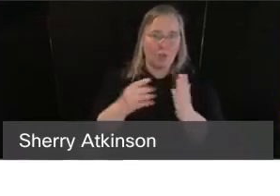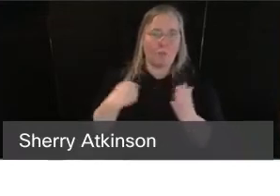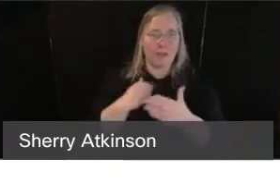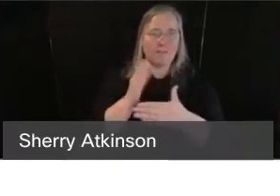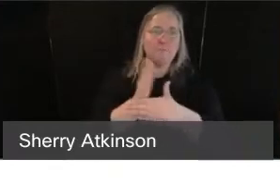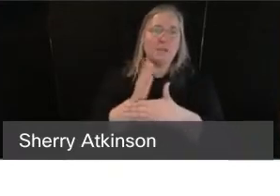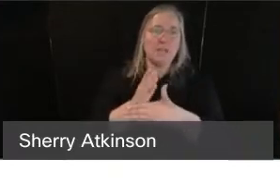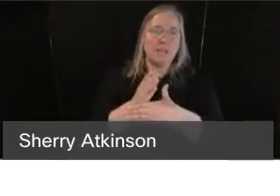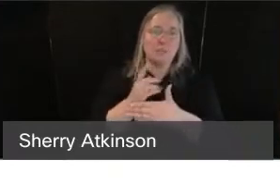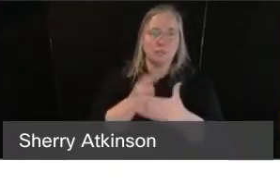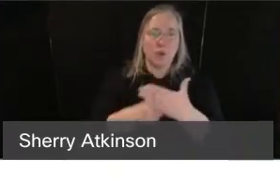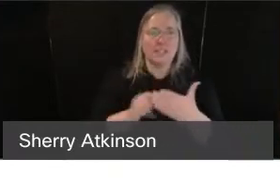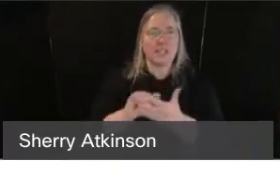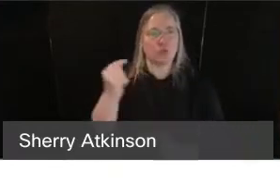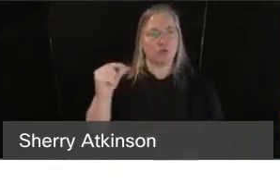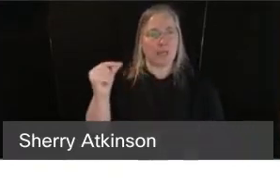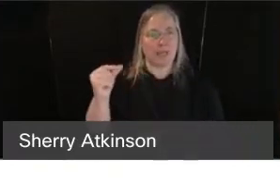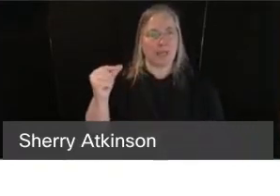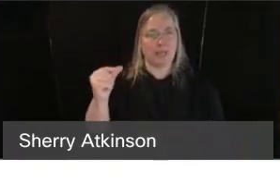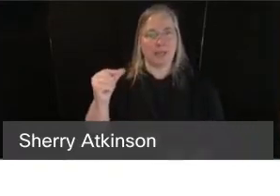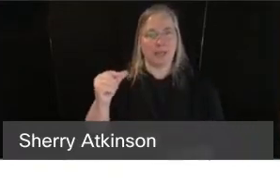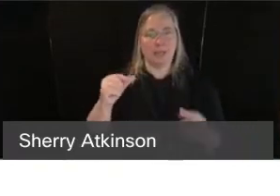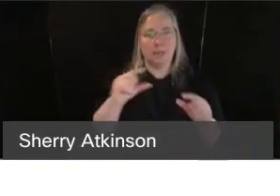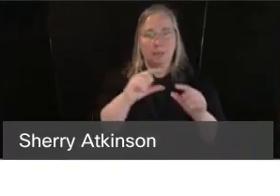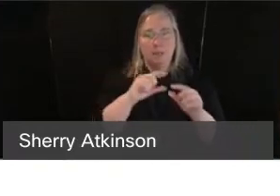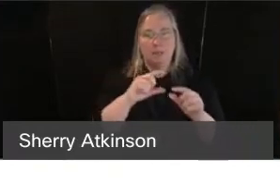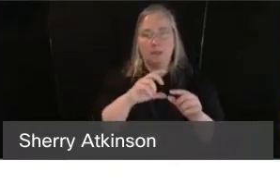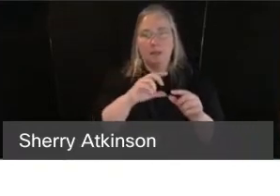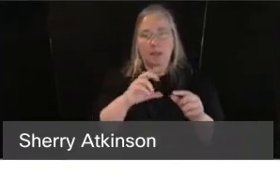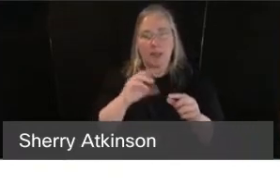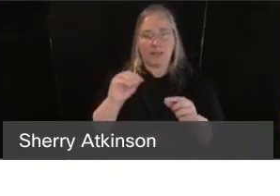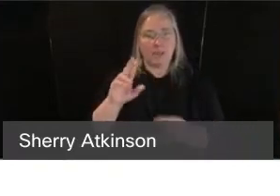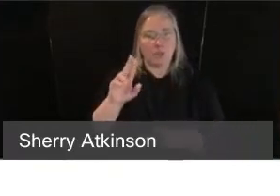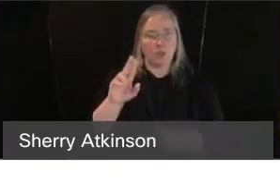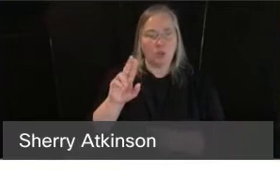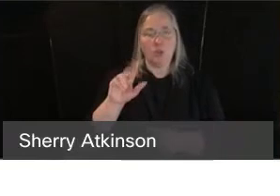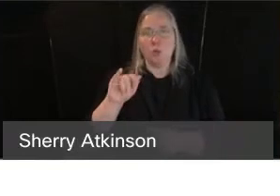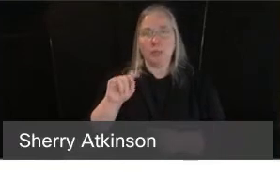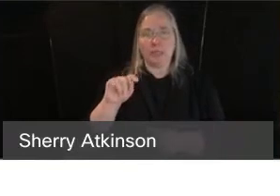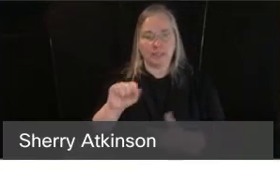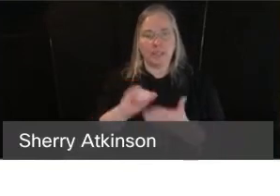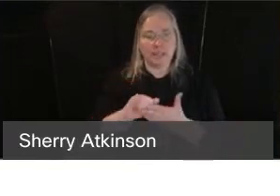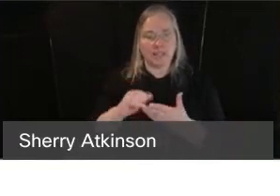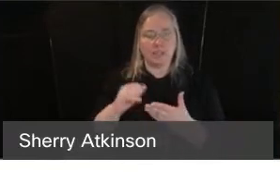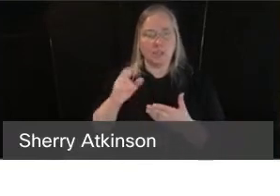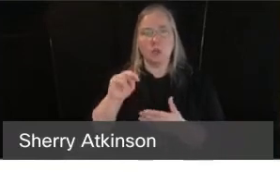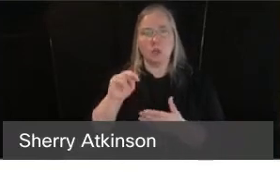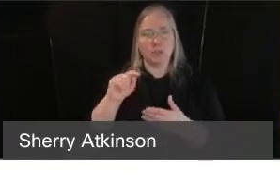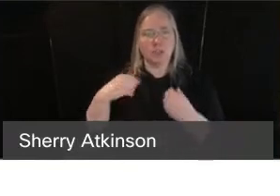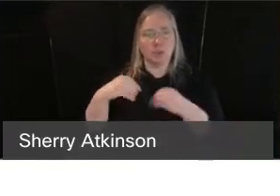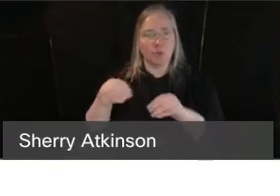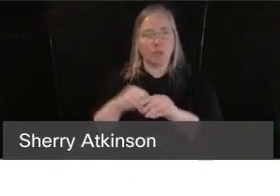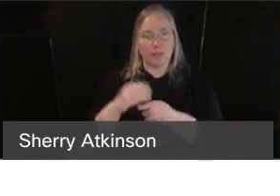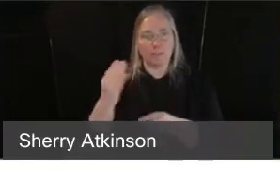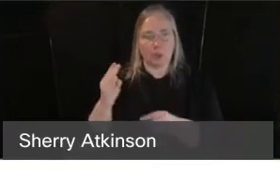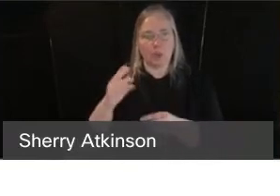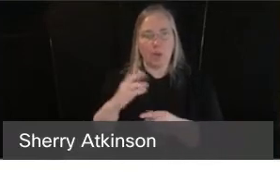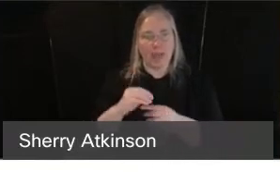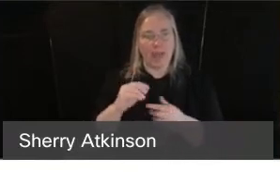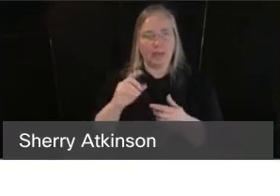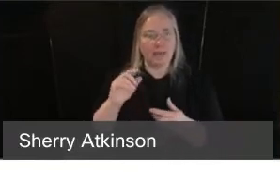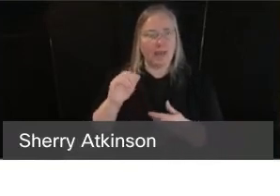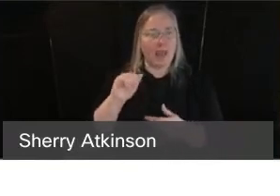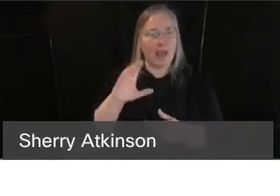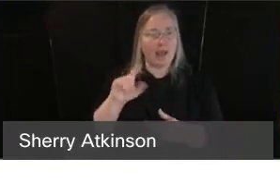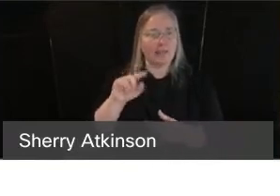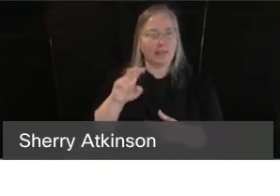price, which is the green, which goes on the right, and then we have units, which is units sold in the blue in the active inventory here. So what you can see